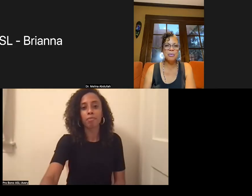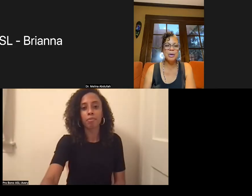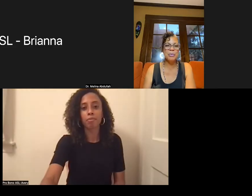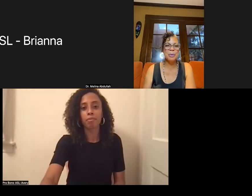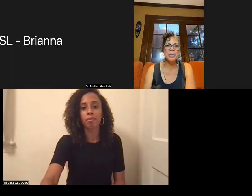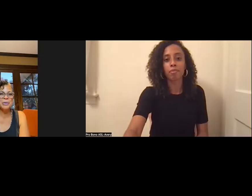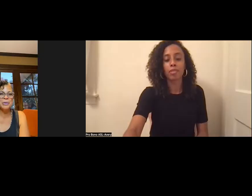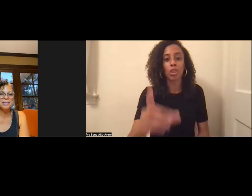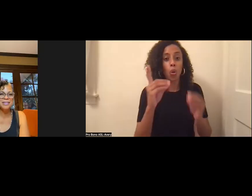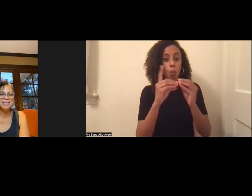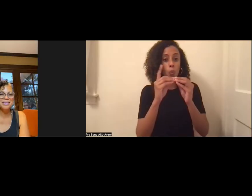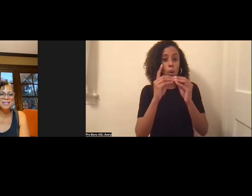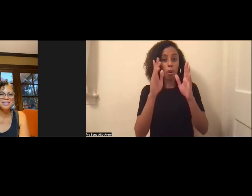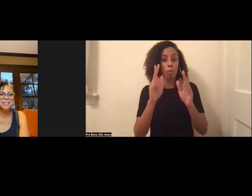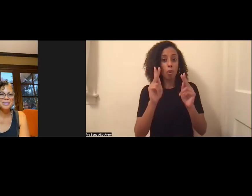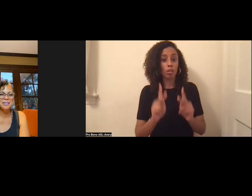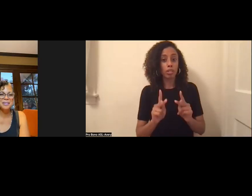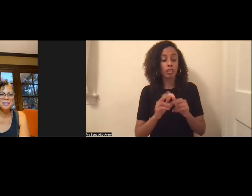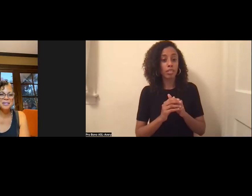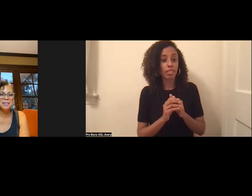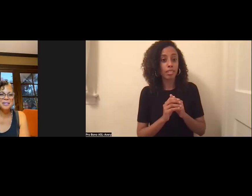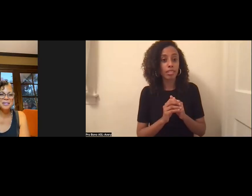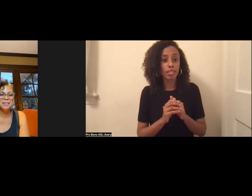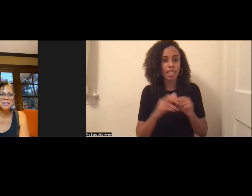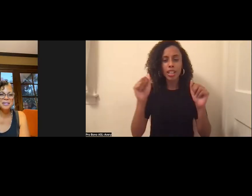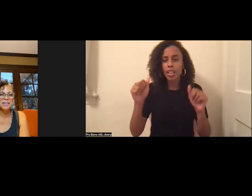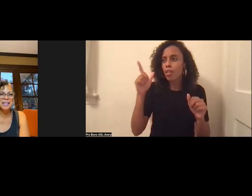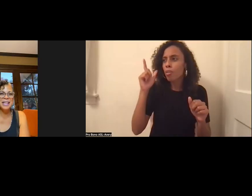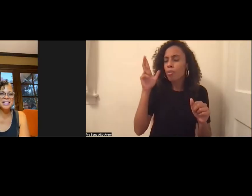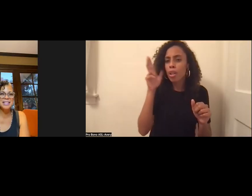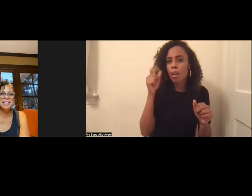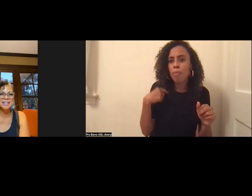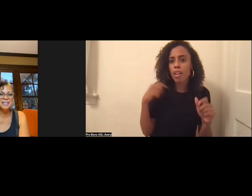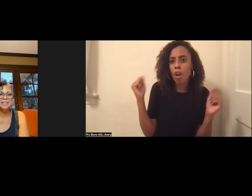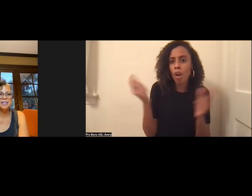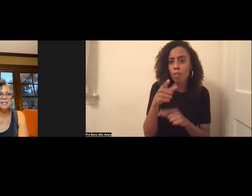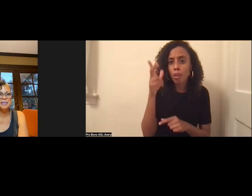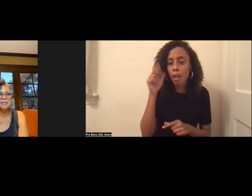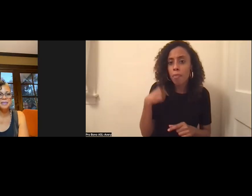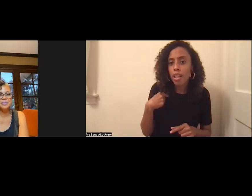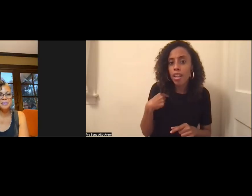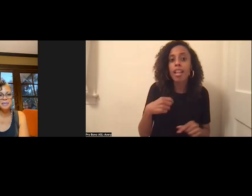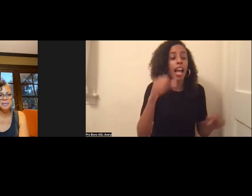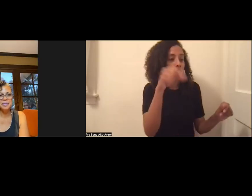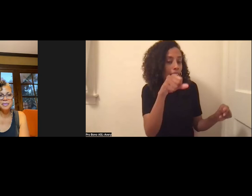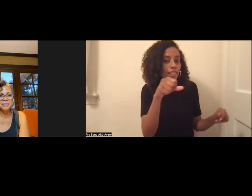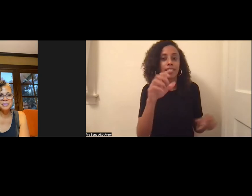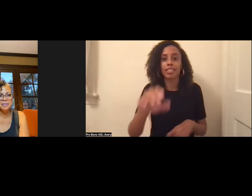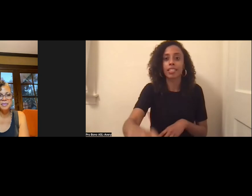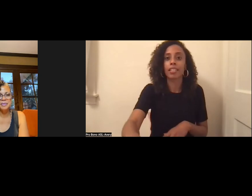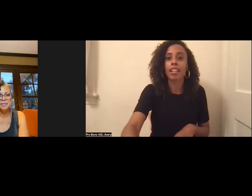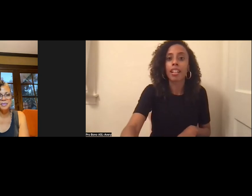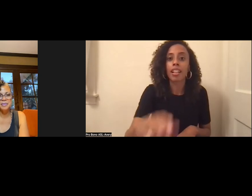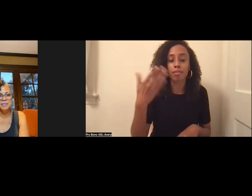Let's get one more person. Can you all hear me? Yes. Beetle.